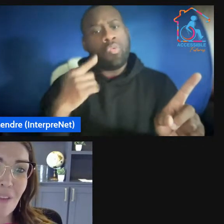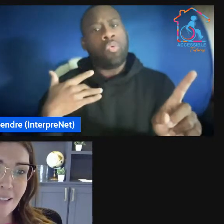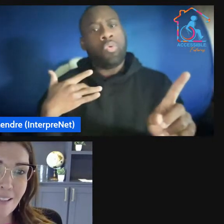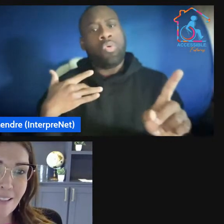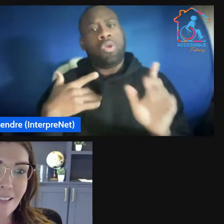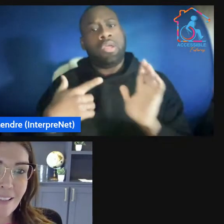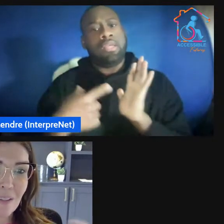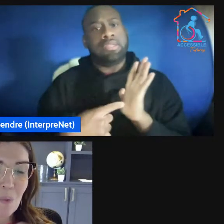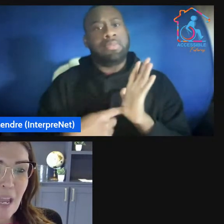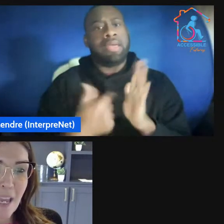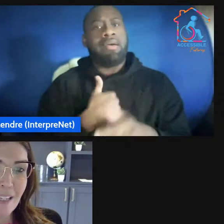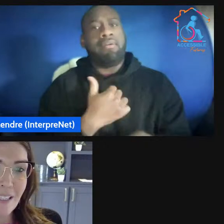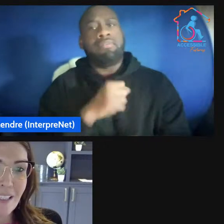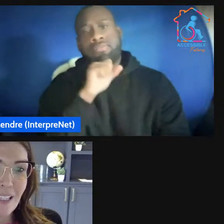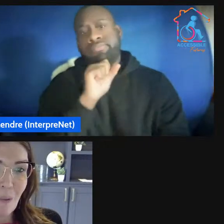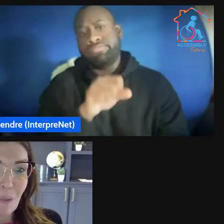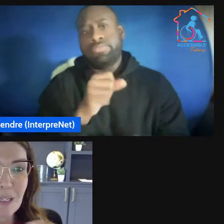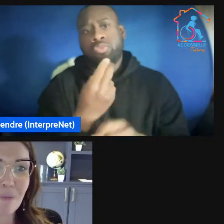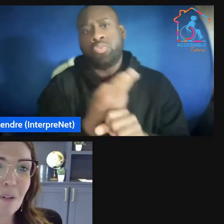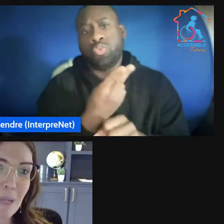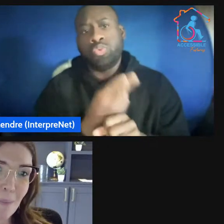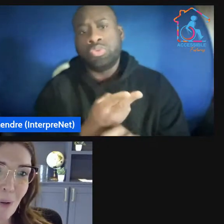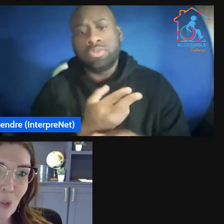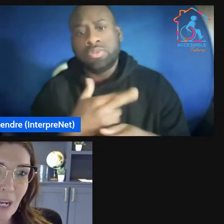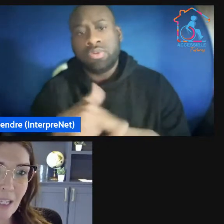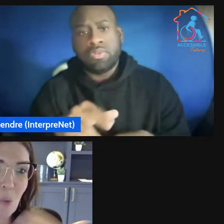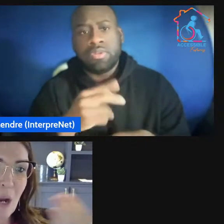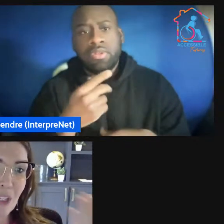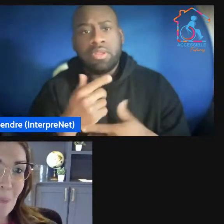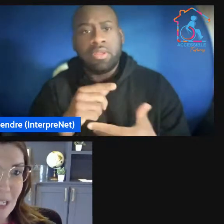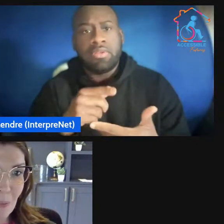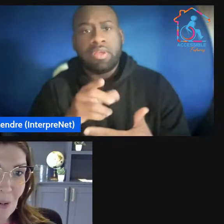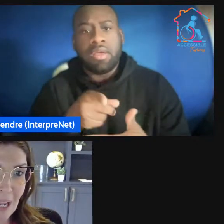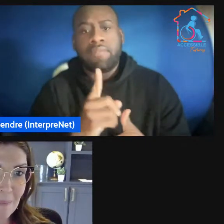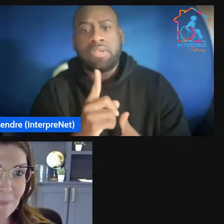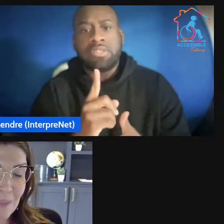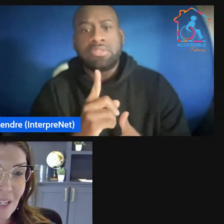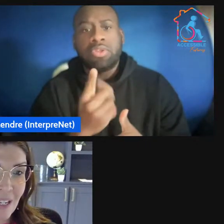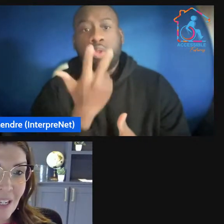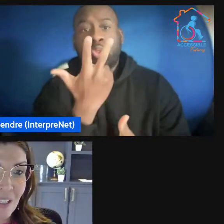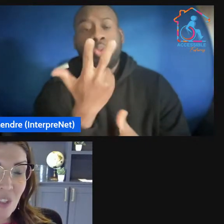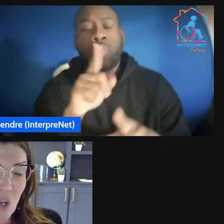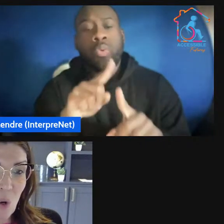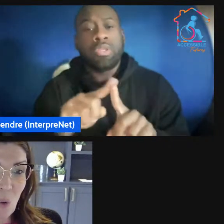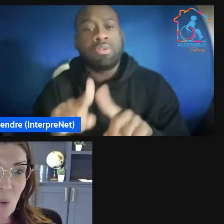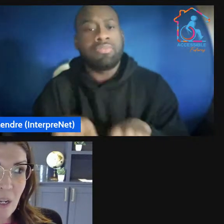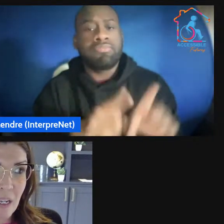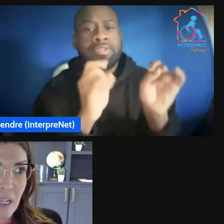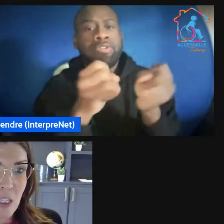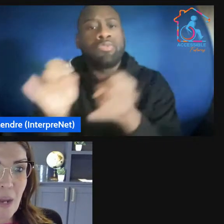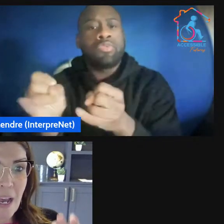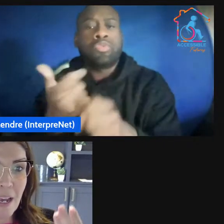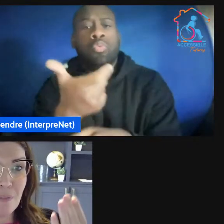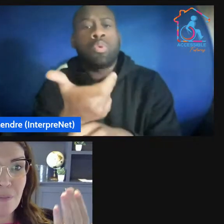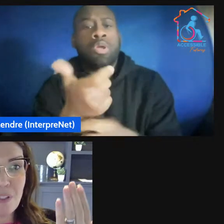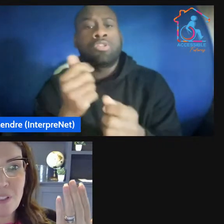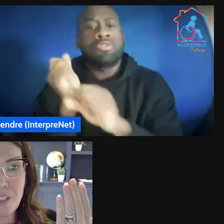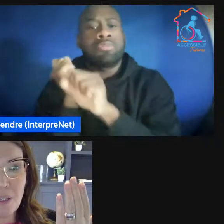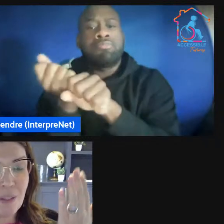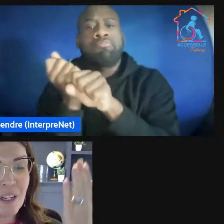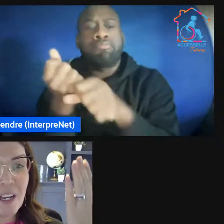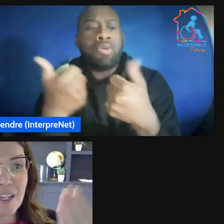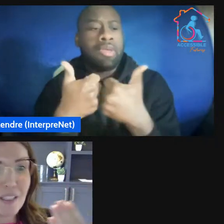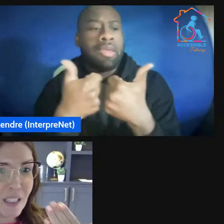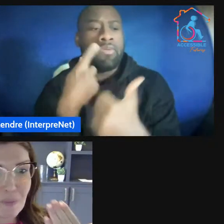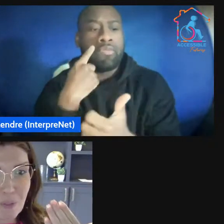of a fence and, you know, 3 different people trying to watch a baseball game. So you have, you